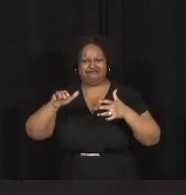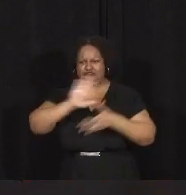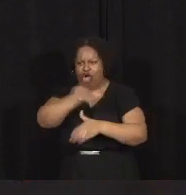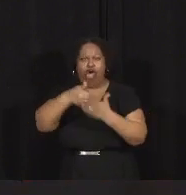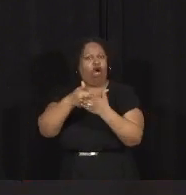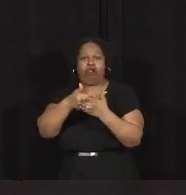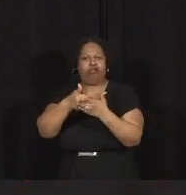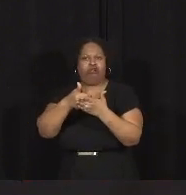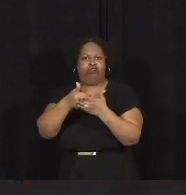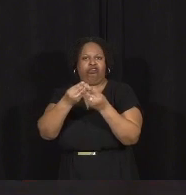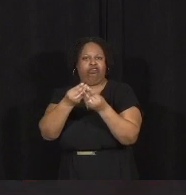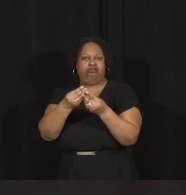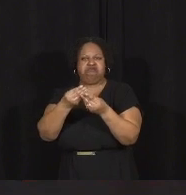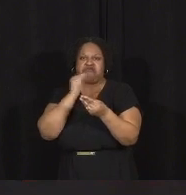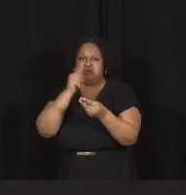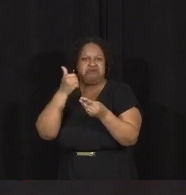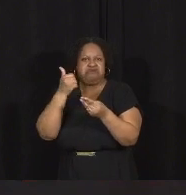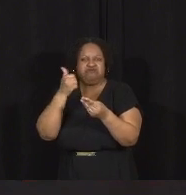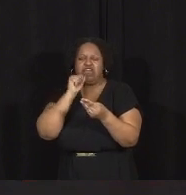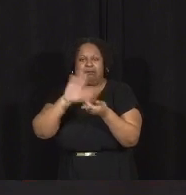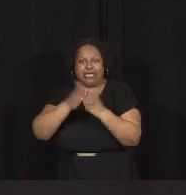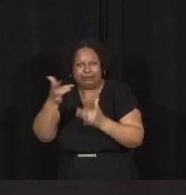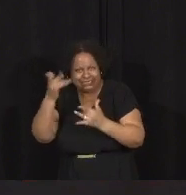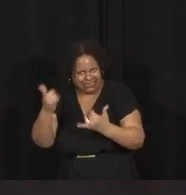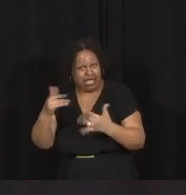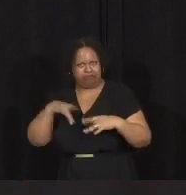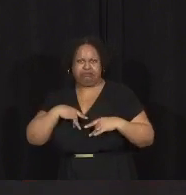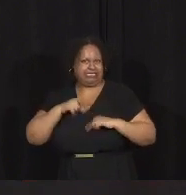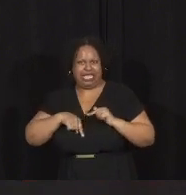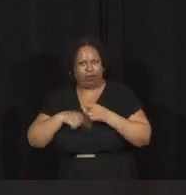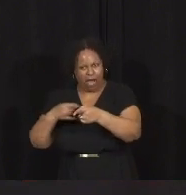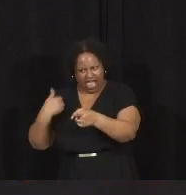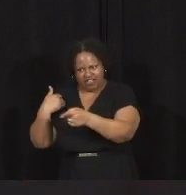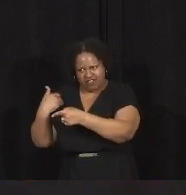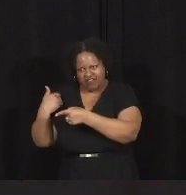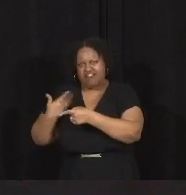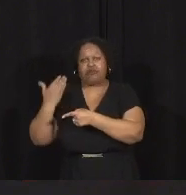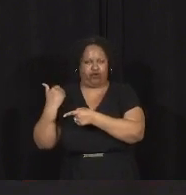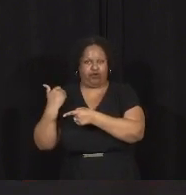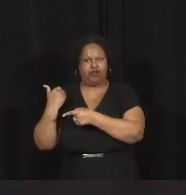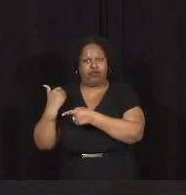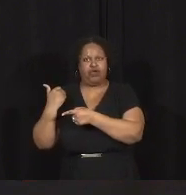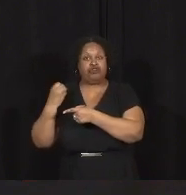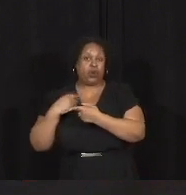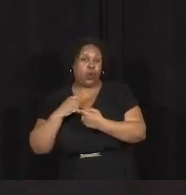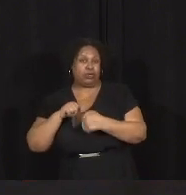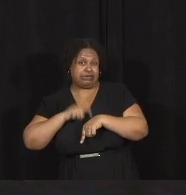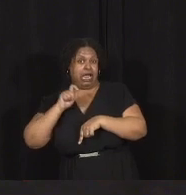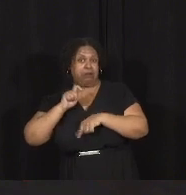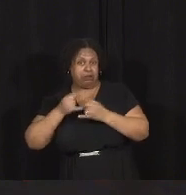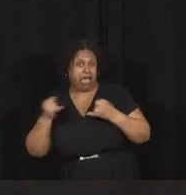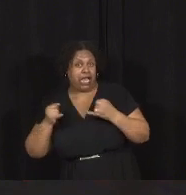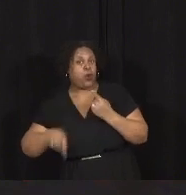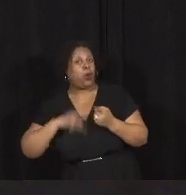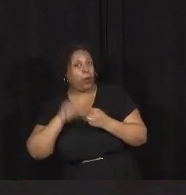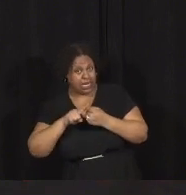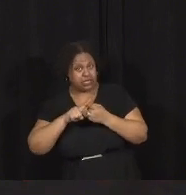measures, the timing of when you did that is going to have to be driven by some